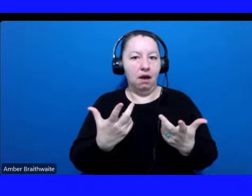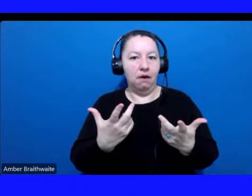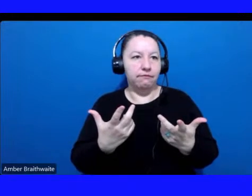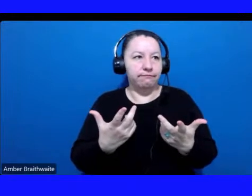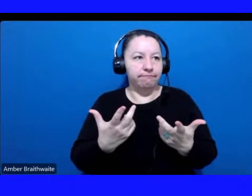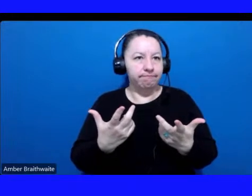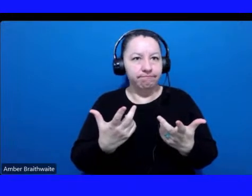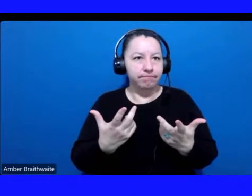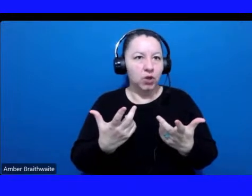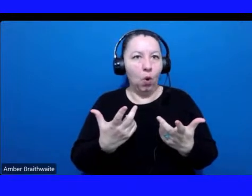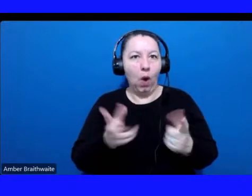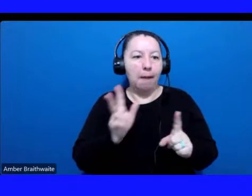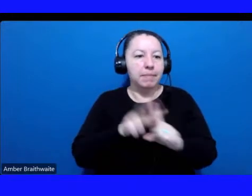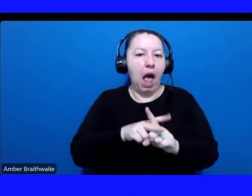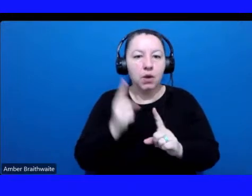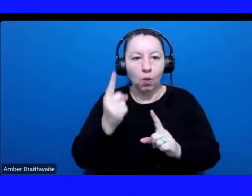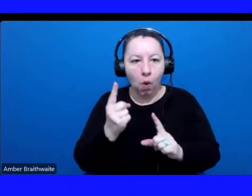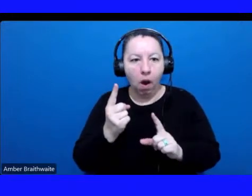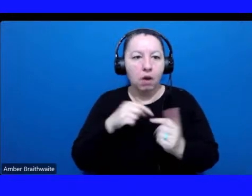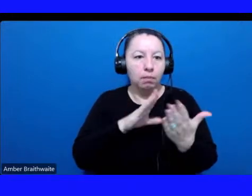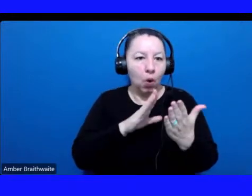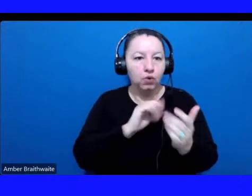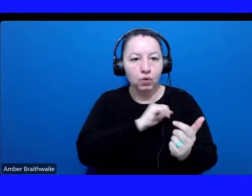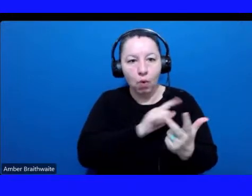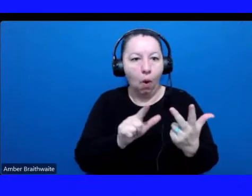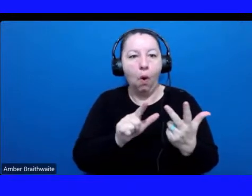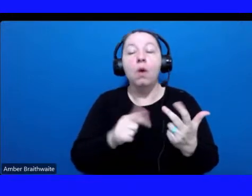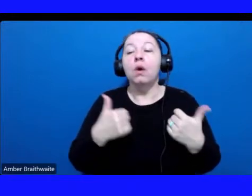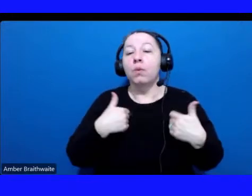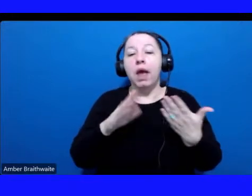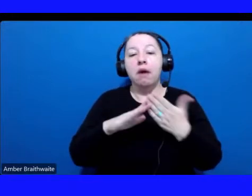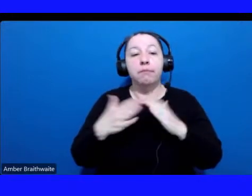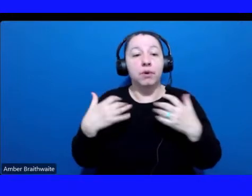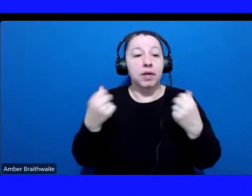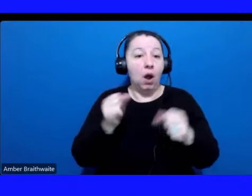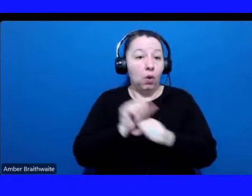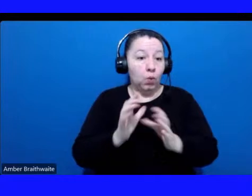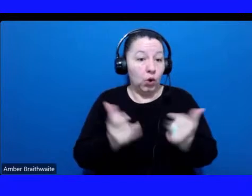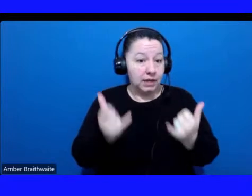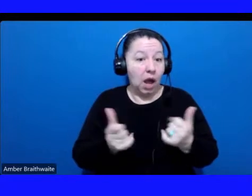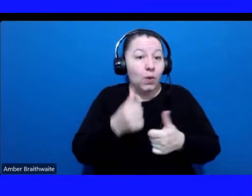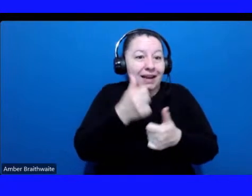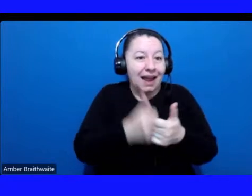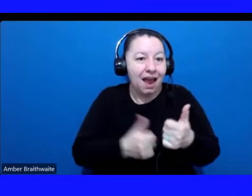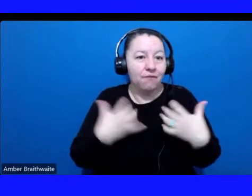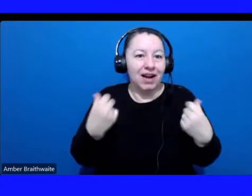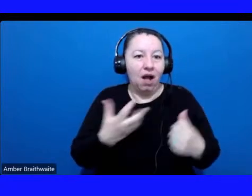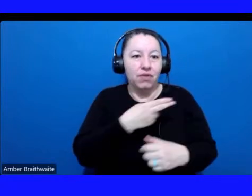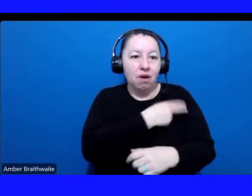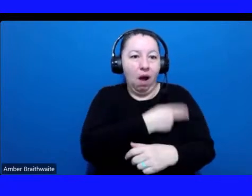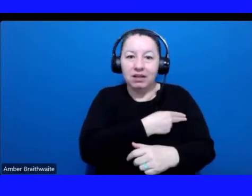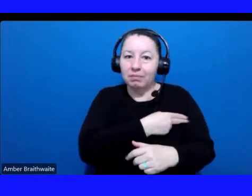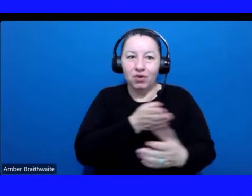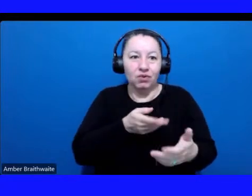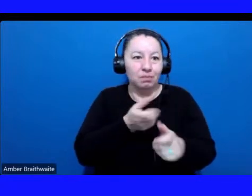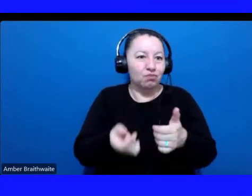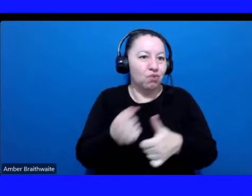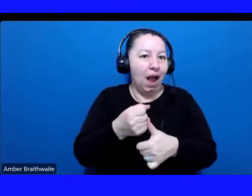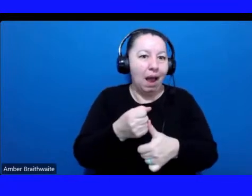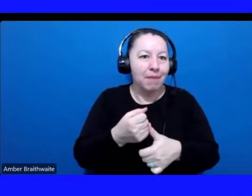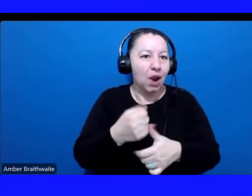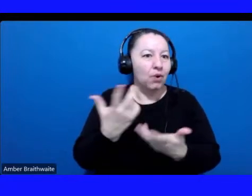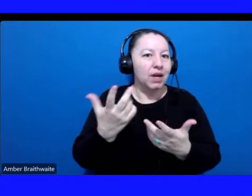cautiously optimistic that we can have a payment model defined by 2023, and hopefully by the end of 2023,